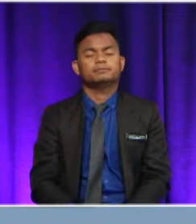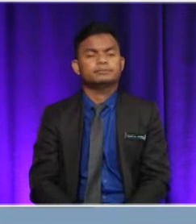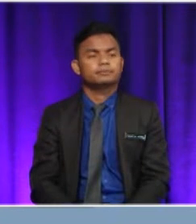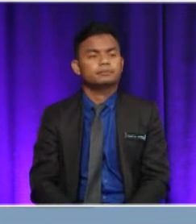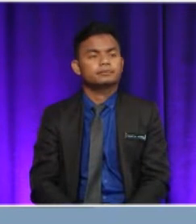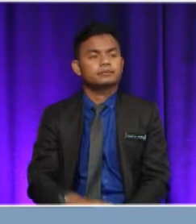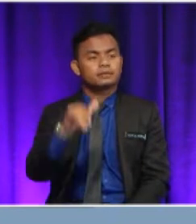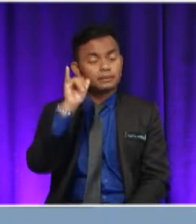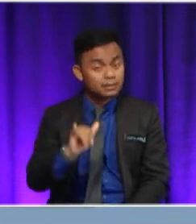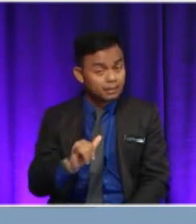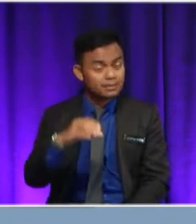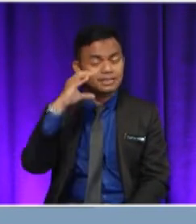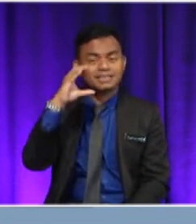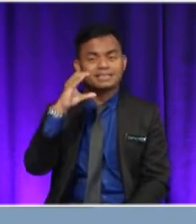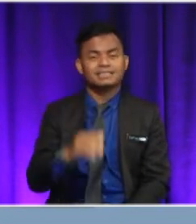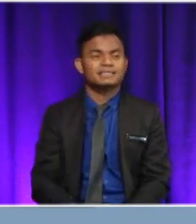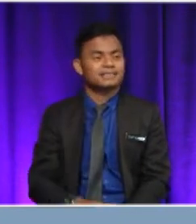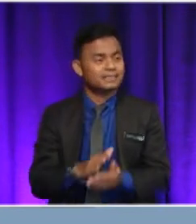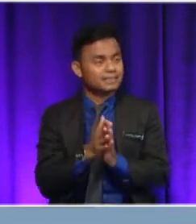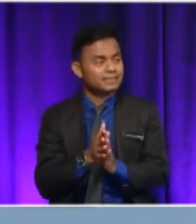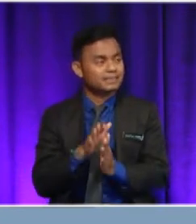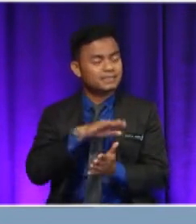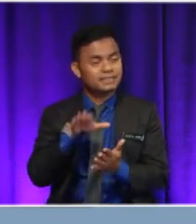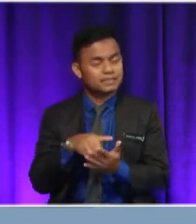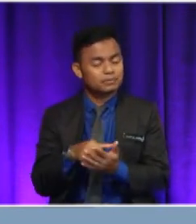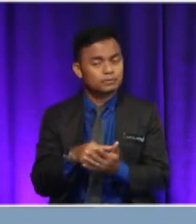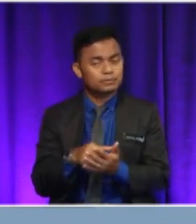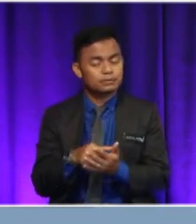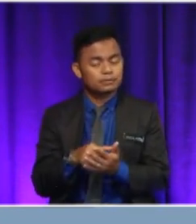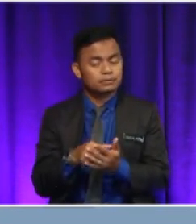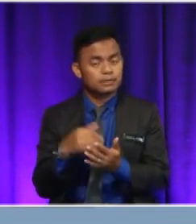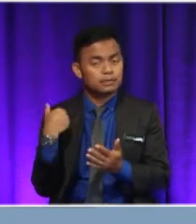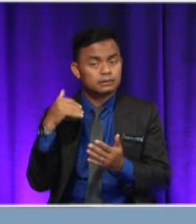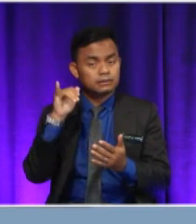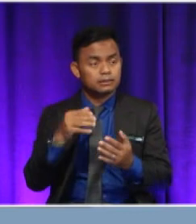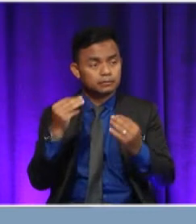Yep, it's C. So would anyone like to tell us why it's C?